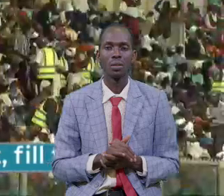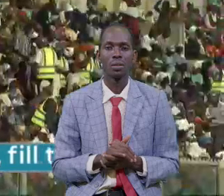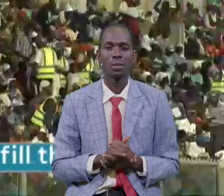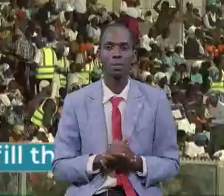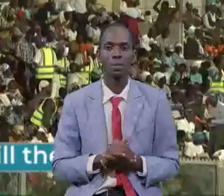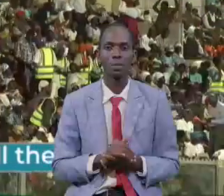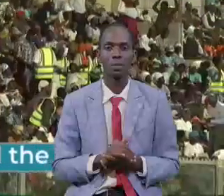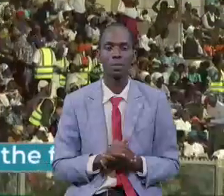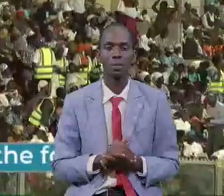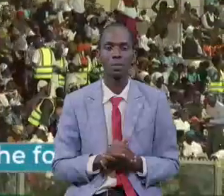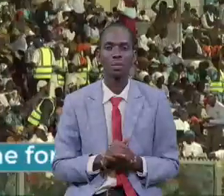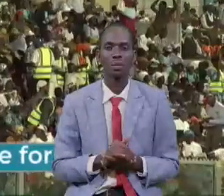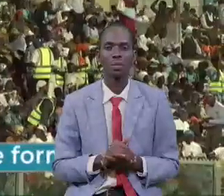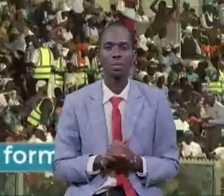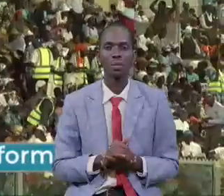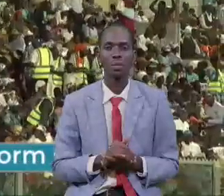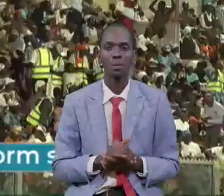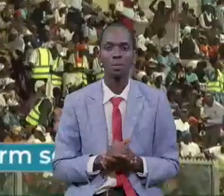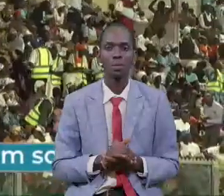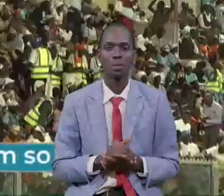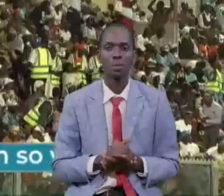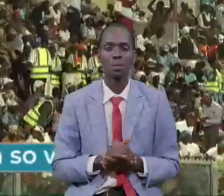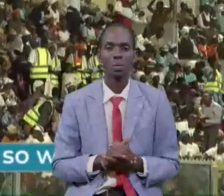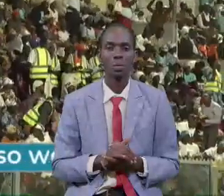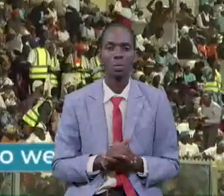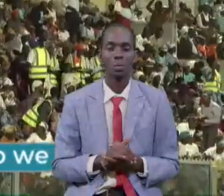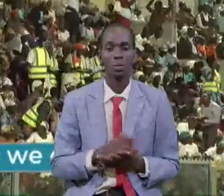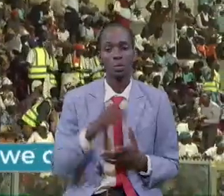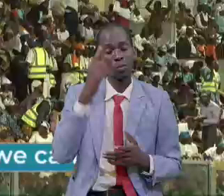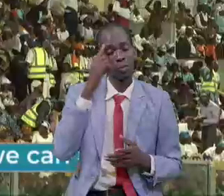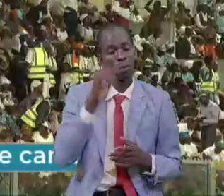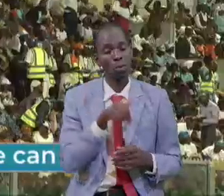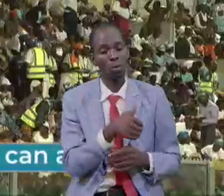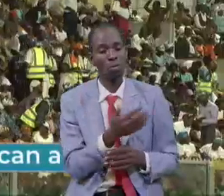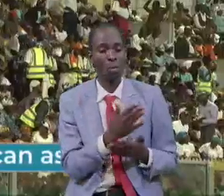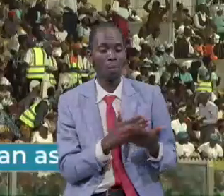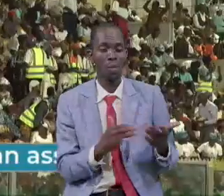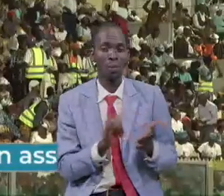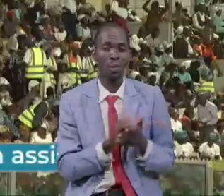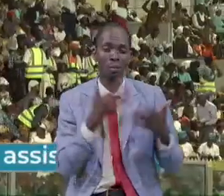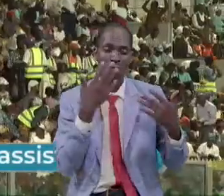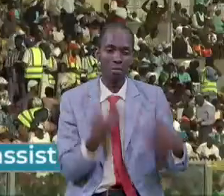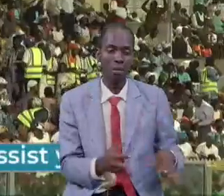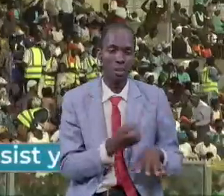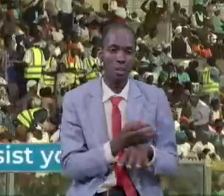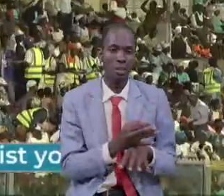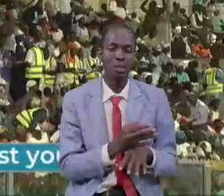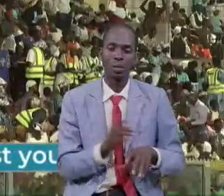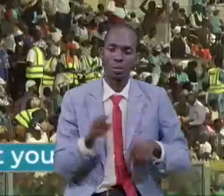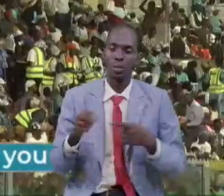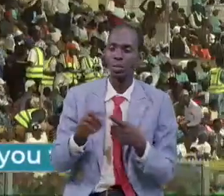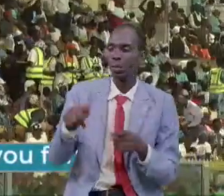Maybe those of you that are feeling, please get over there and help them. Please, let's go to the rest